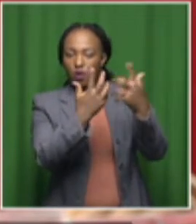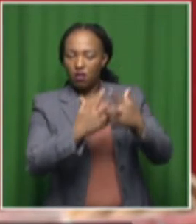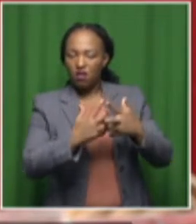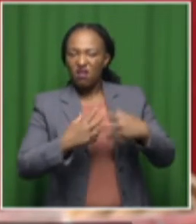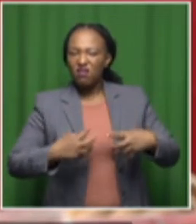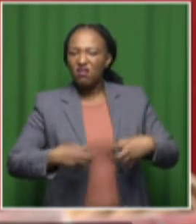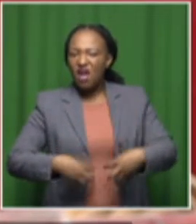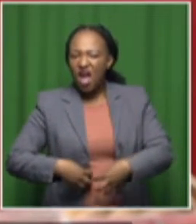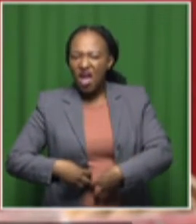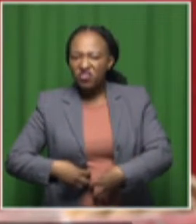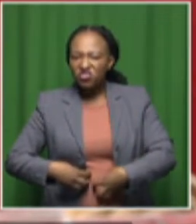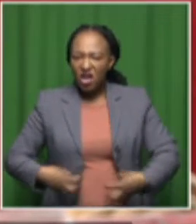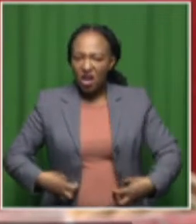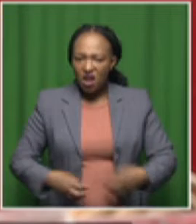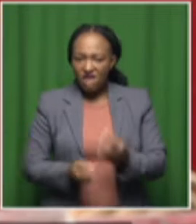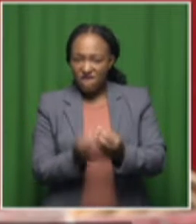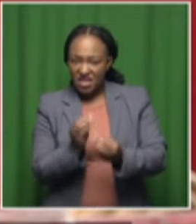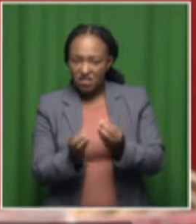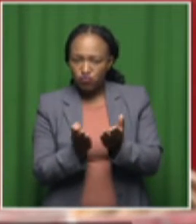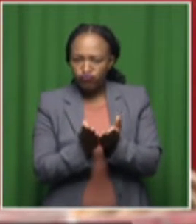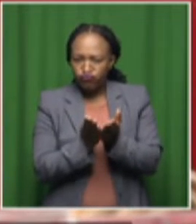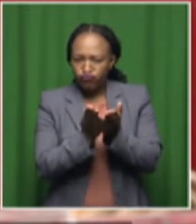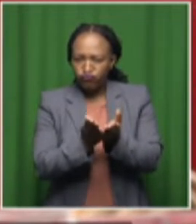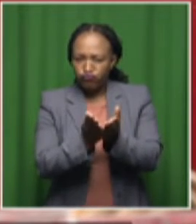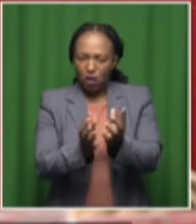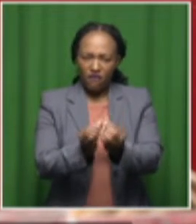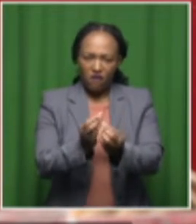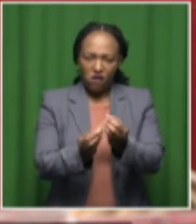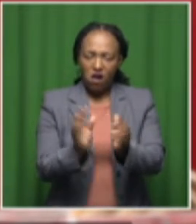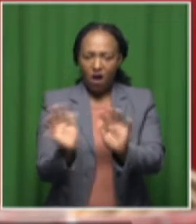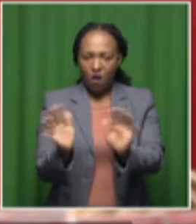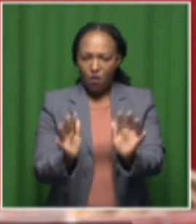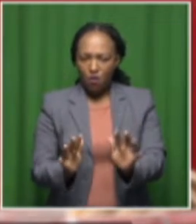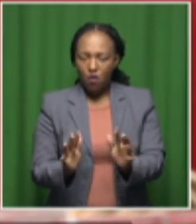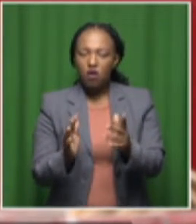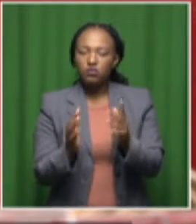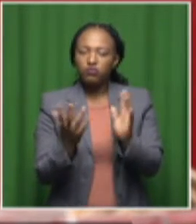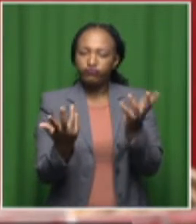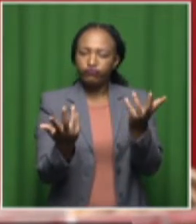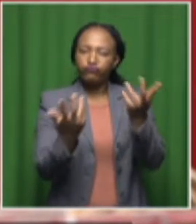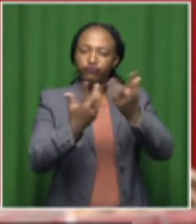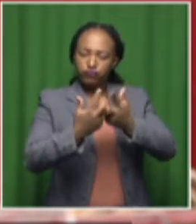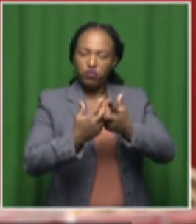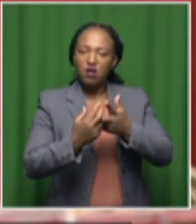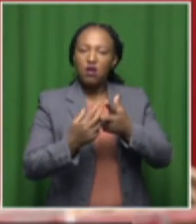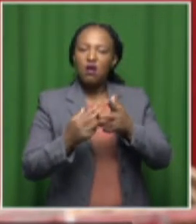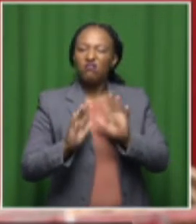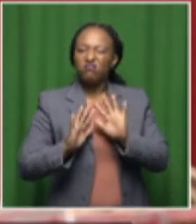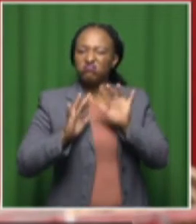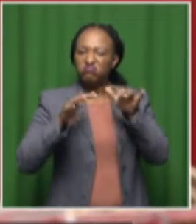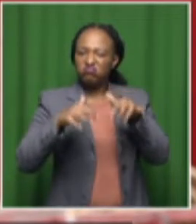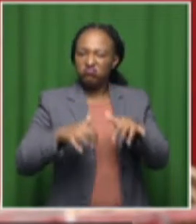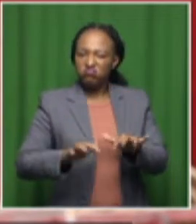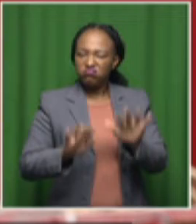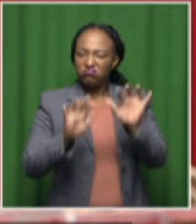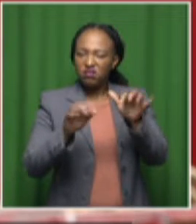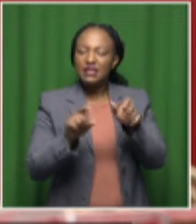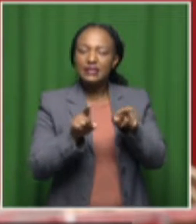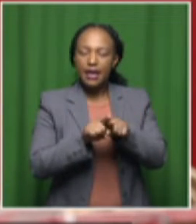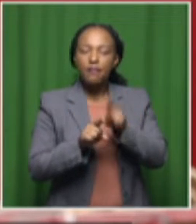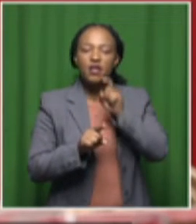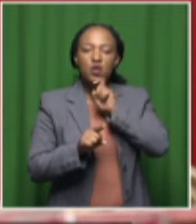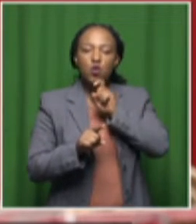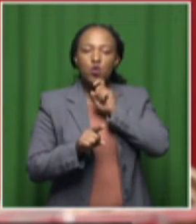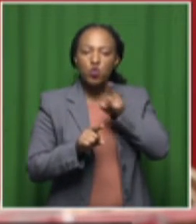engines, eco-friendly engines, and using the ship again for research in